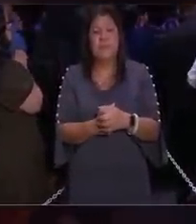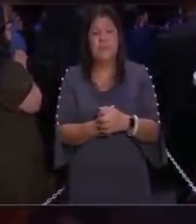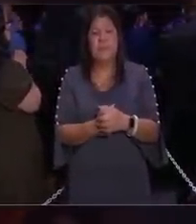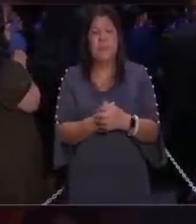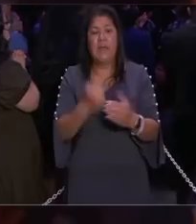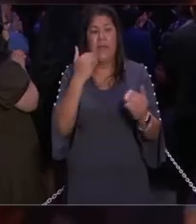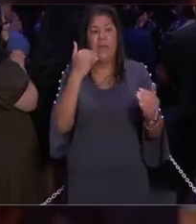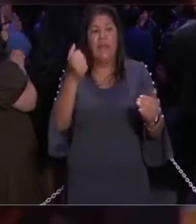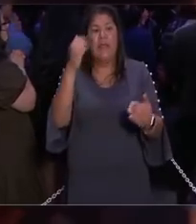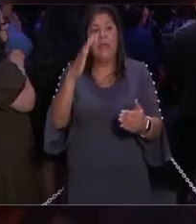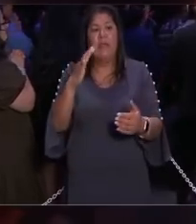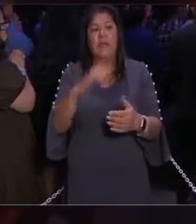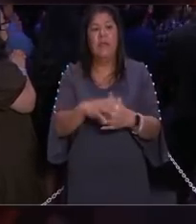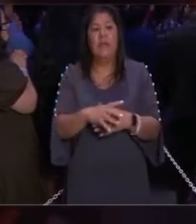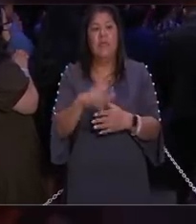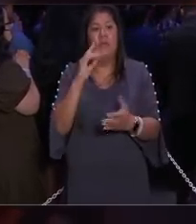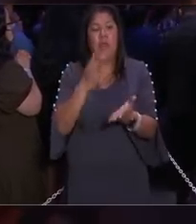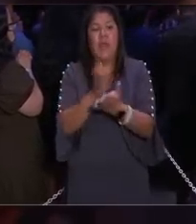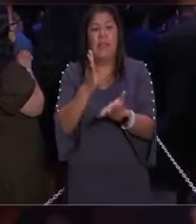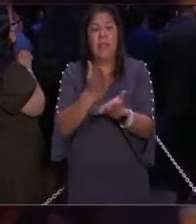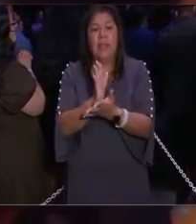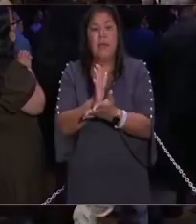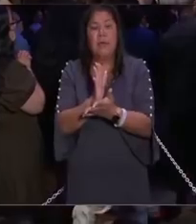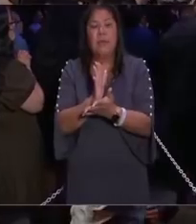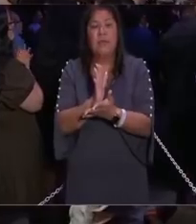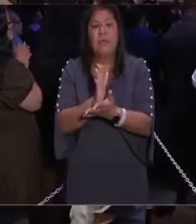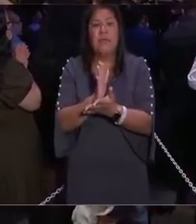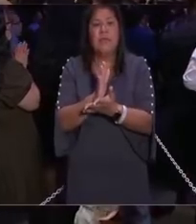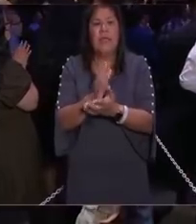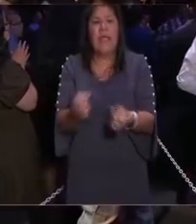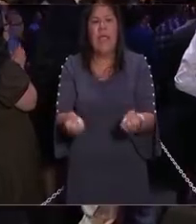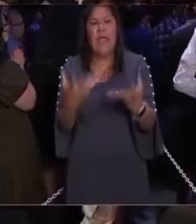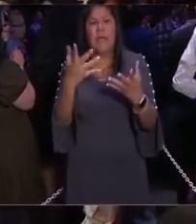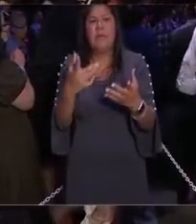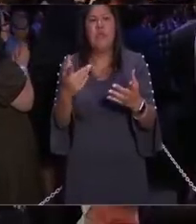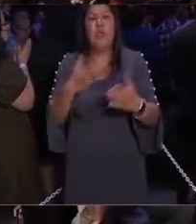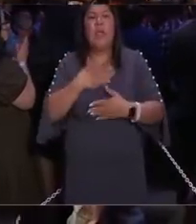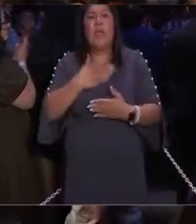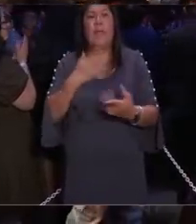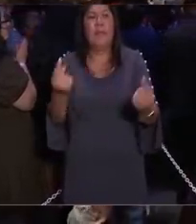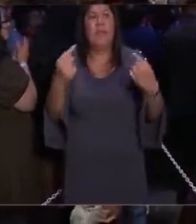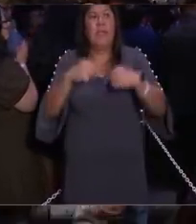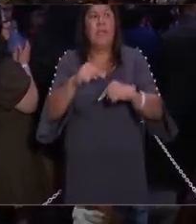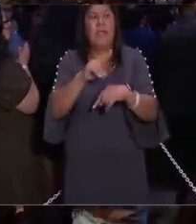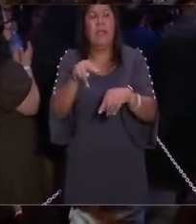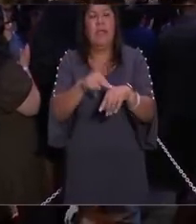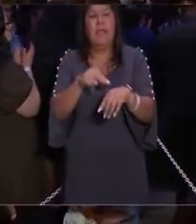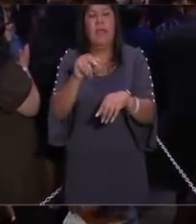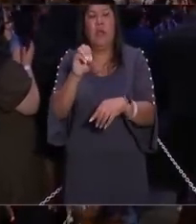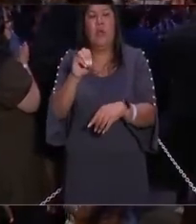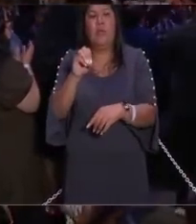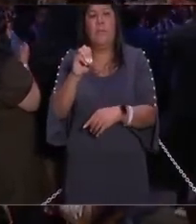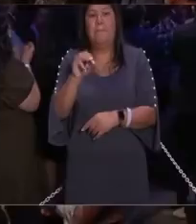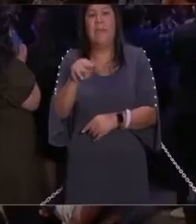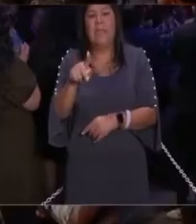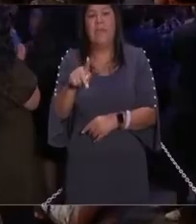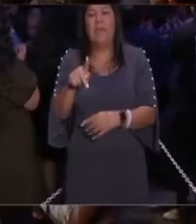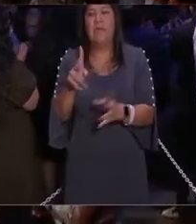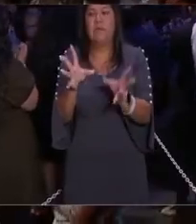I want to thank God for allowing us to have this. How many of you are glad you came to National Youth Conference?